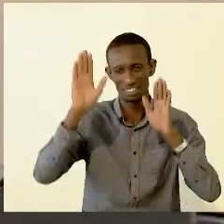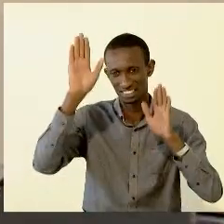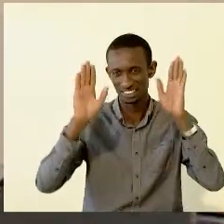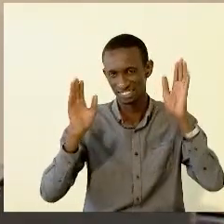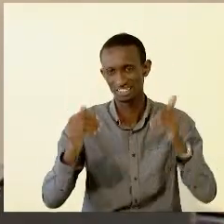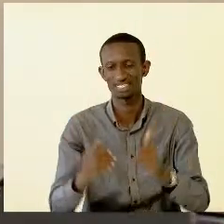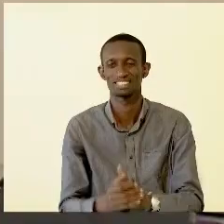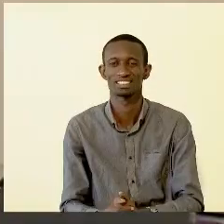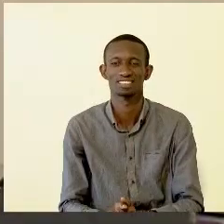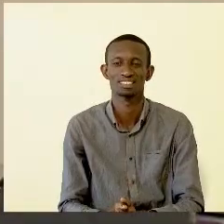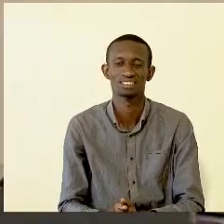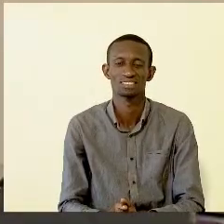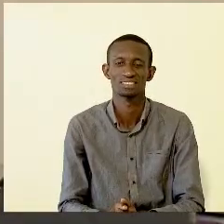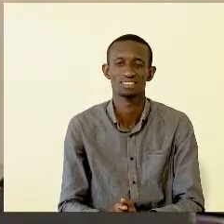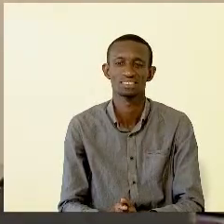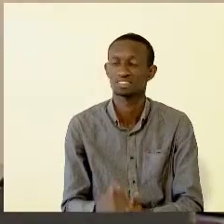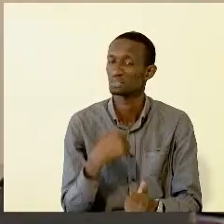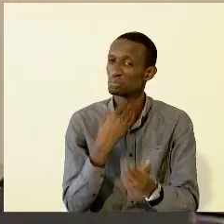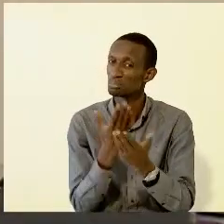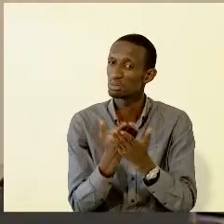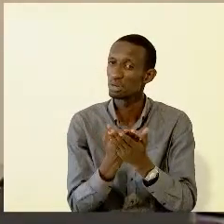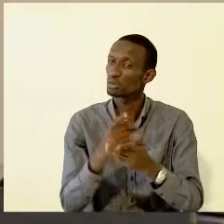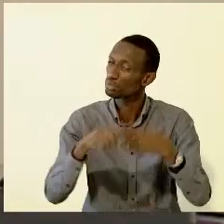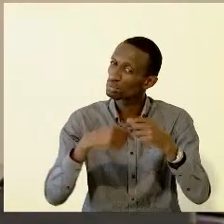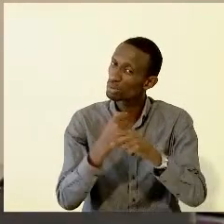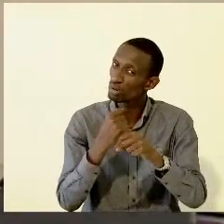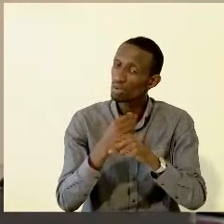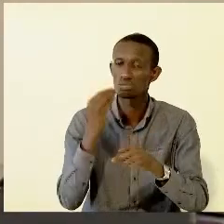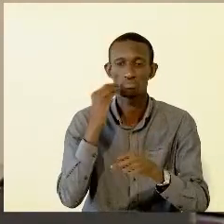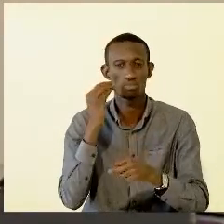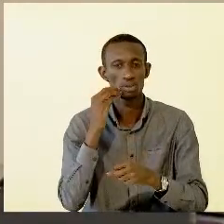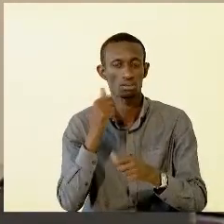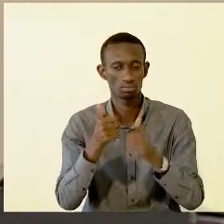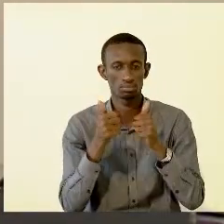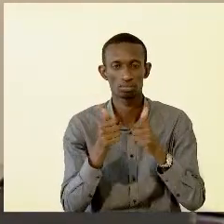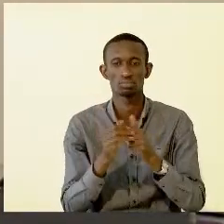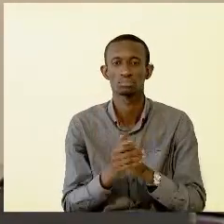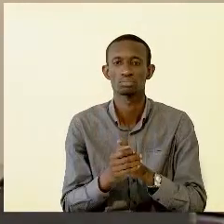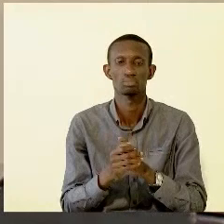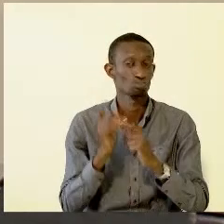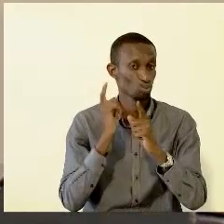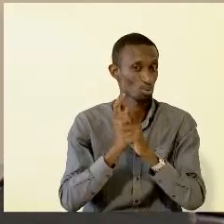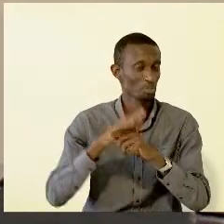participation. I request you to do homework nicely. We meet